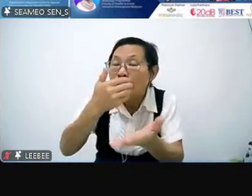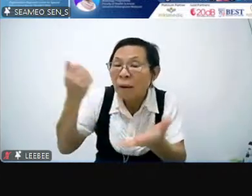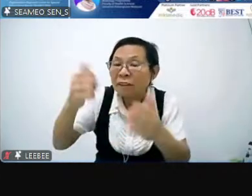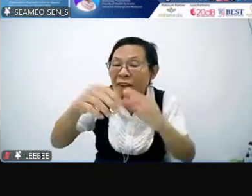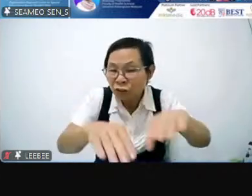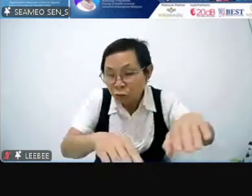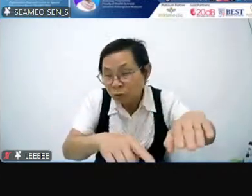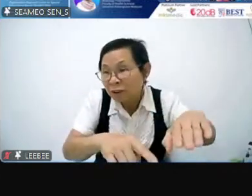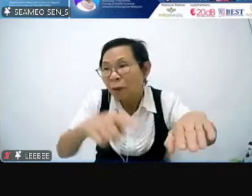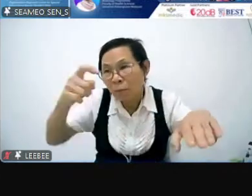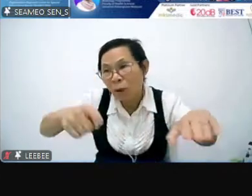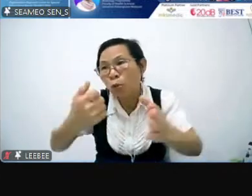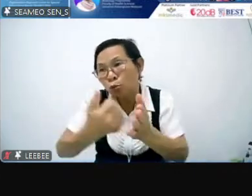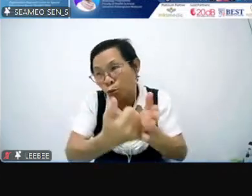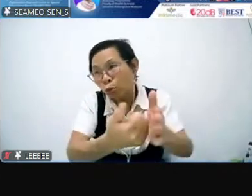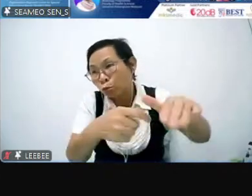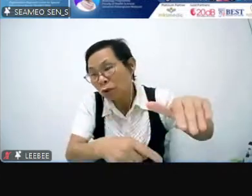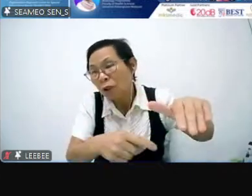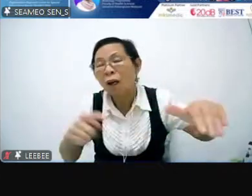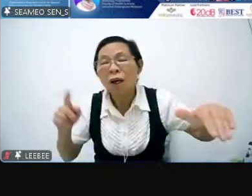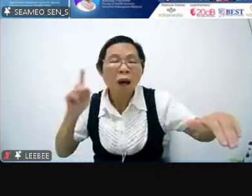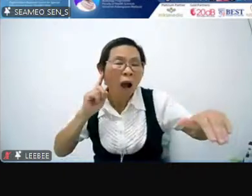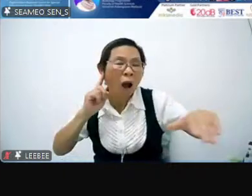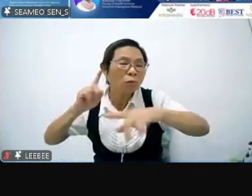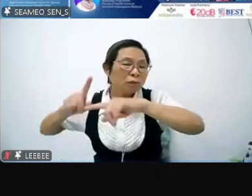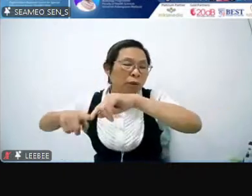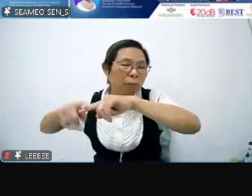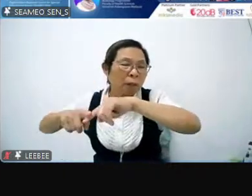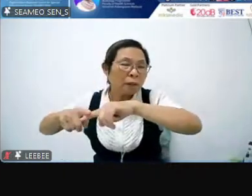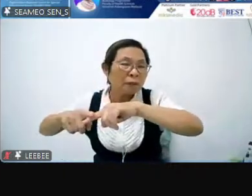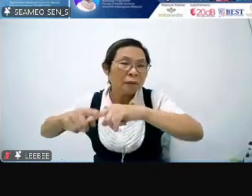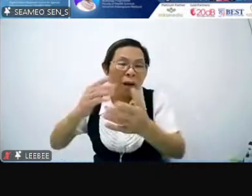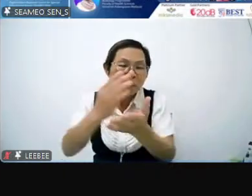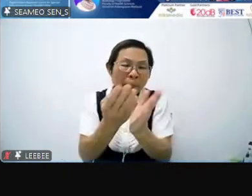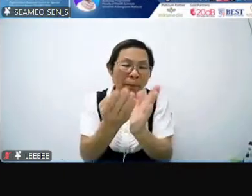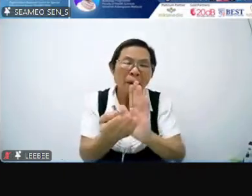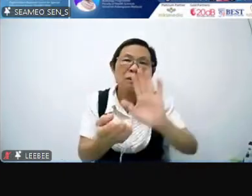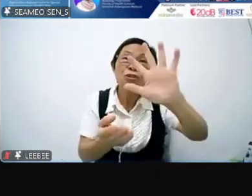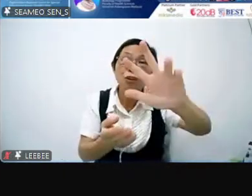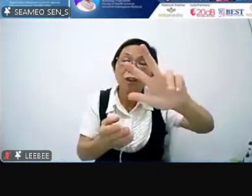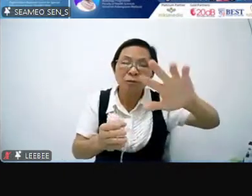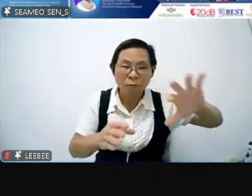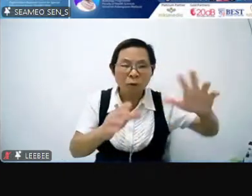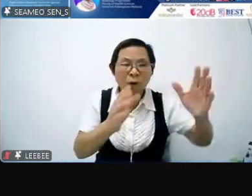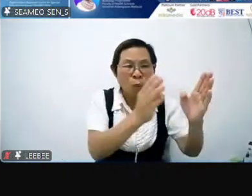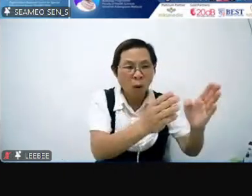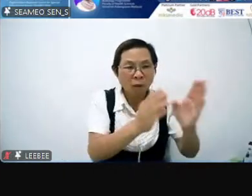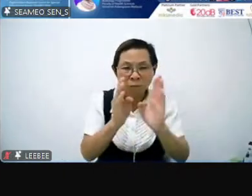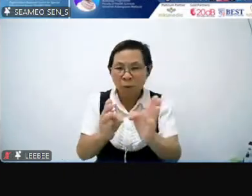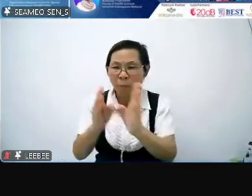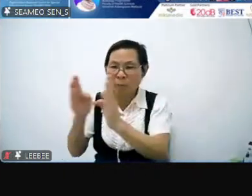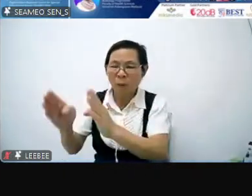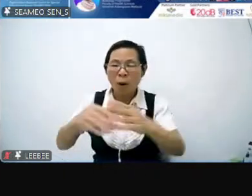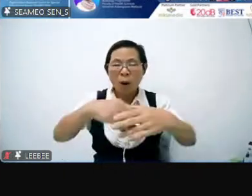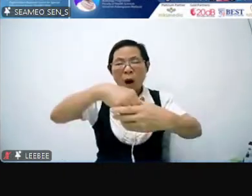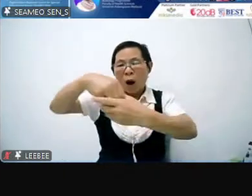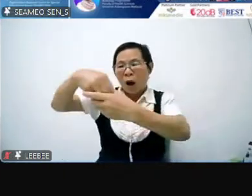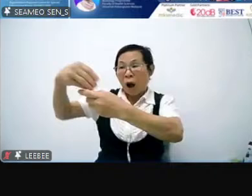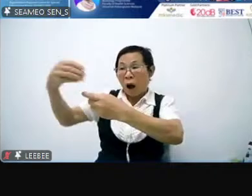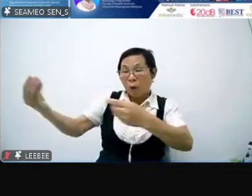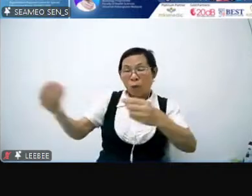need. So our ears divided into three parts: the outer ear up to the